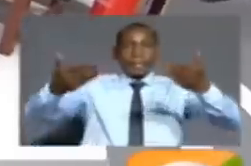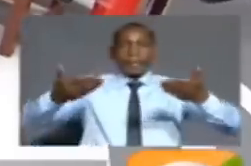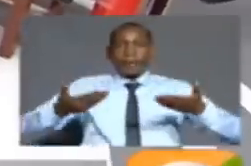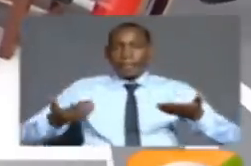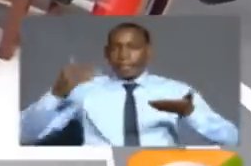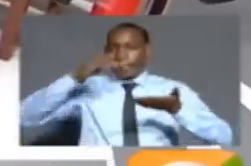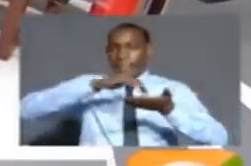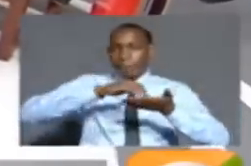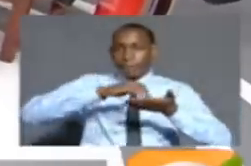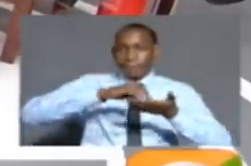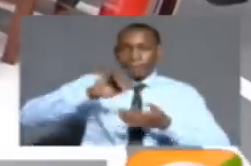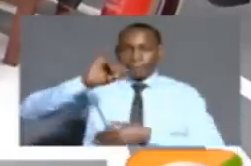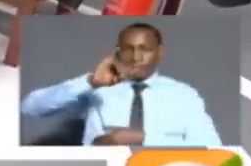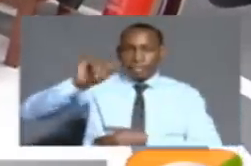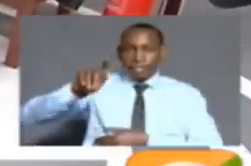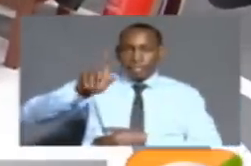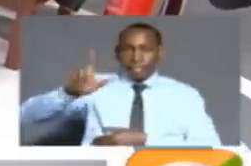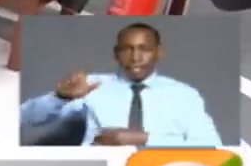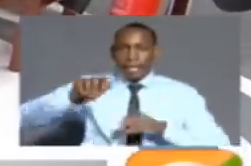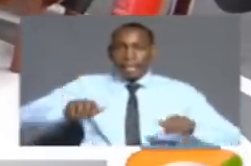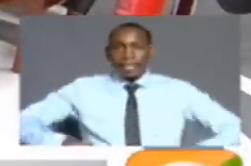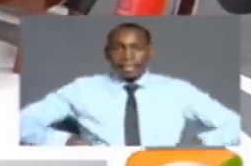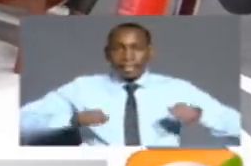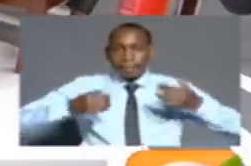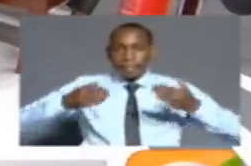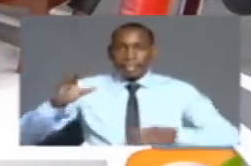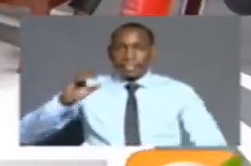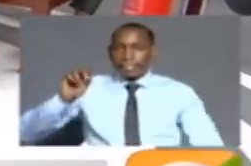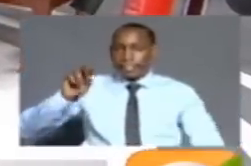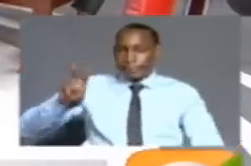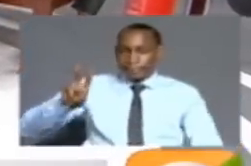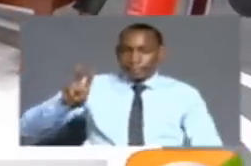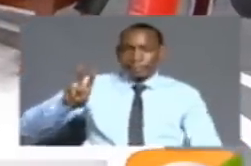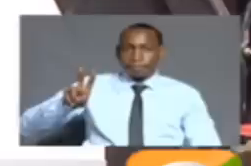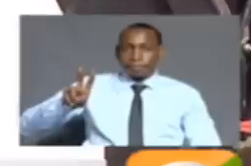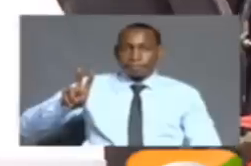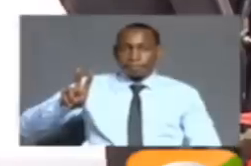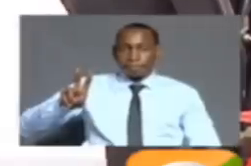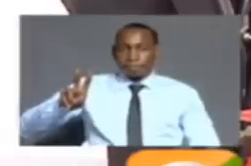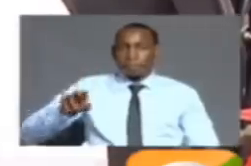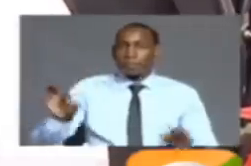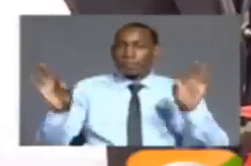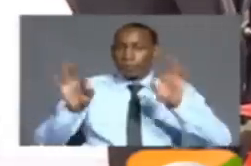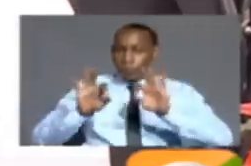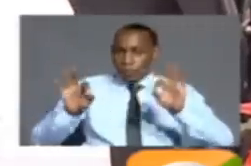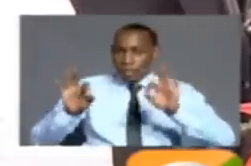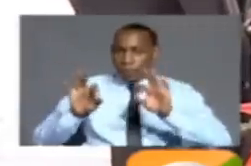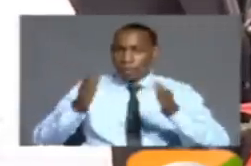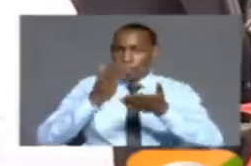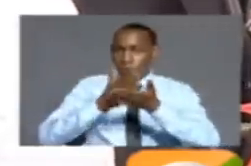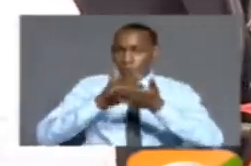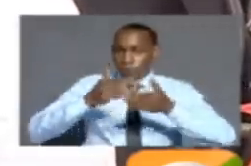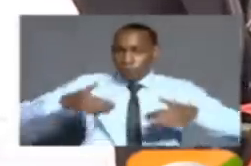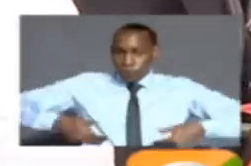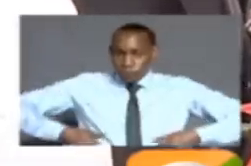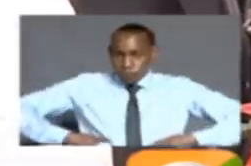Welcome back to Jeff Koinange Live here at Citizen Television. Wow, these young